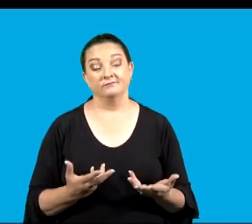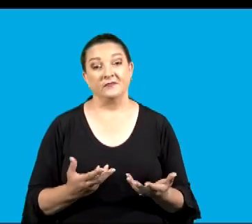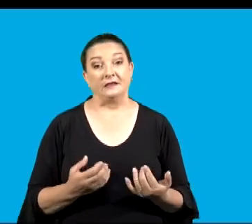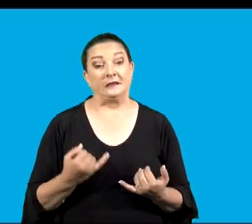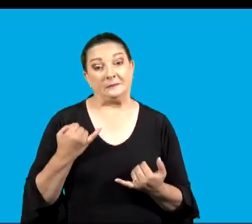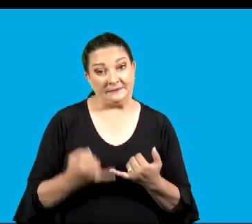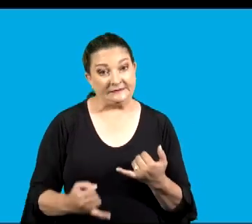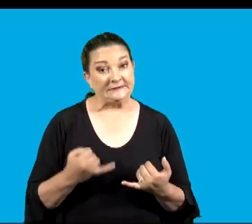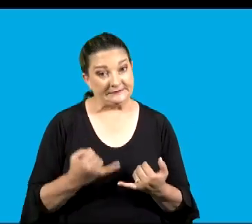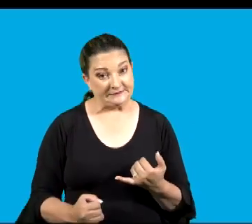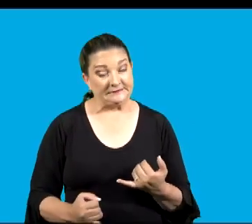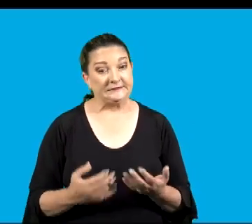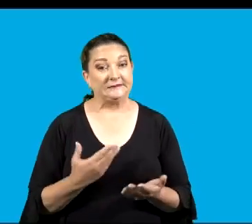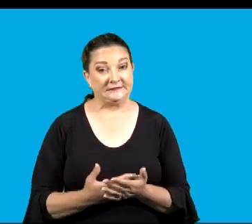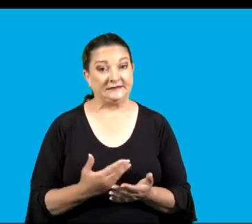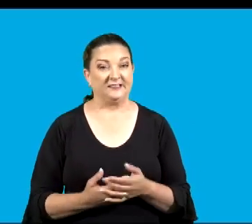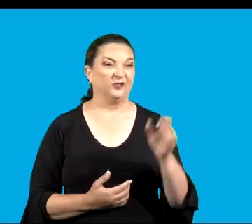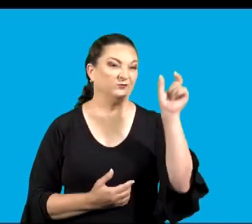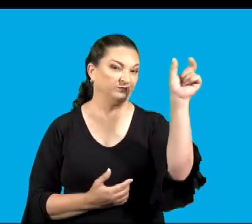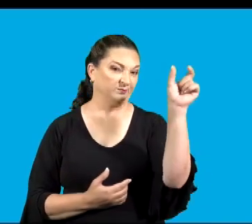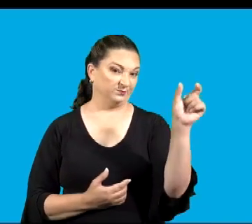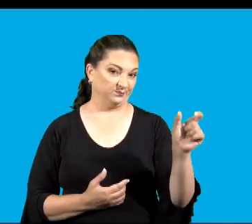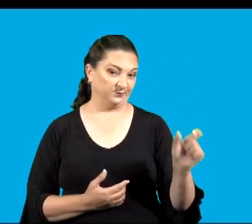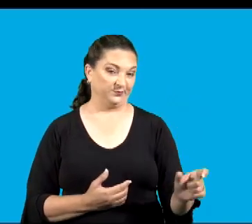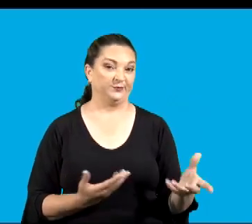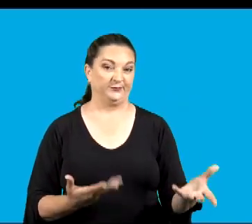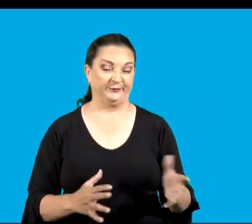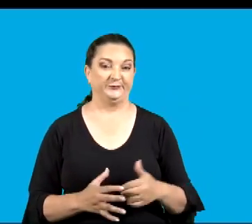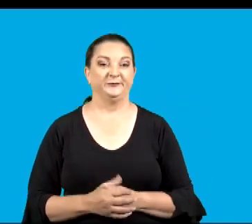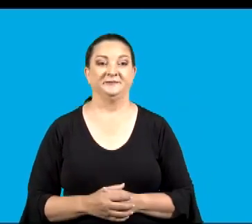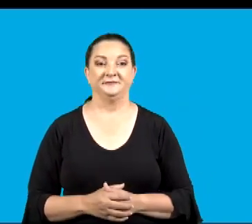Here are some critical common errors recap.